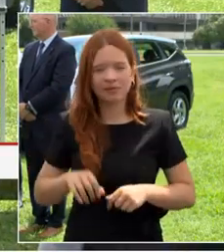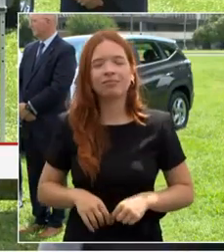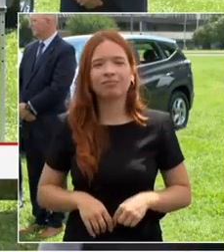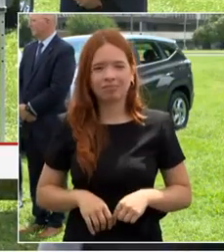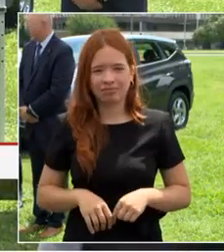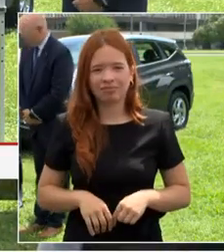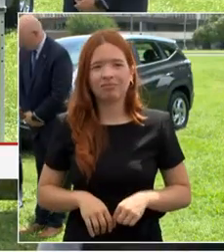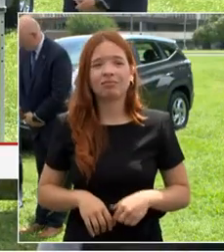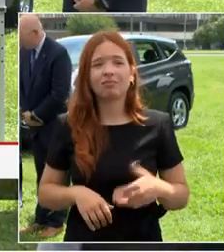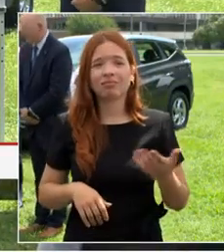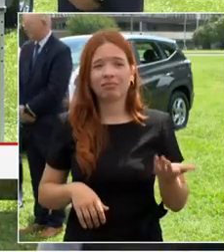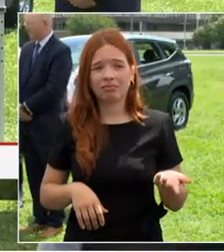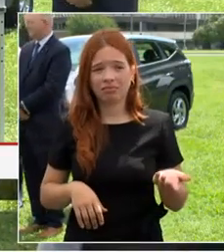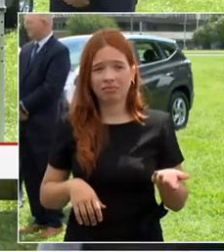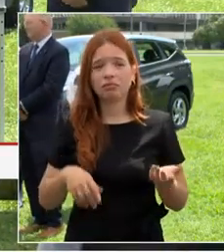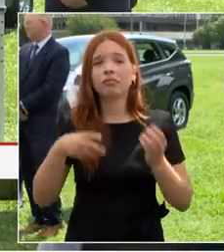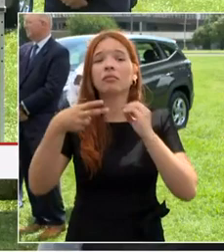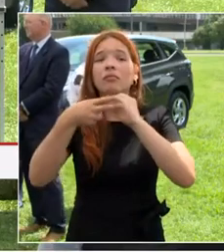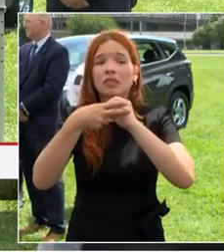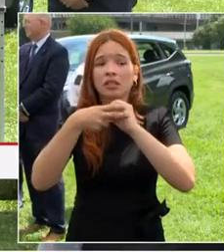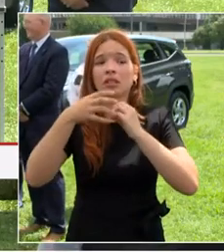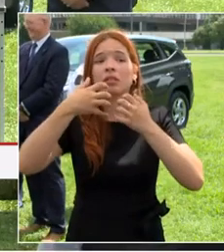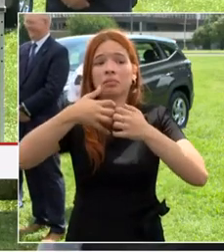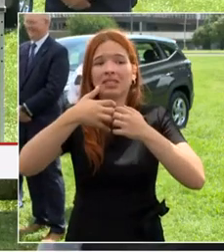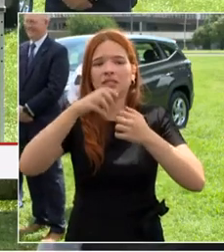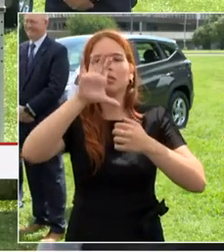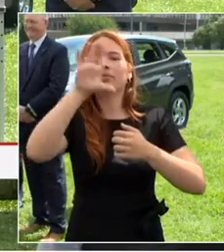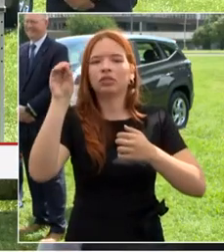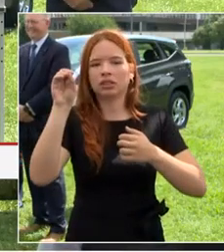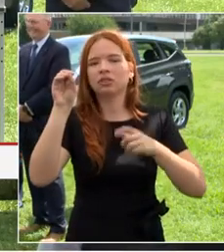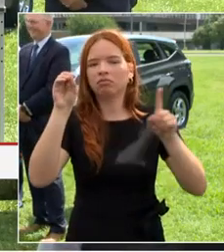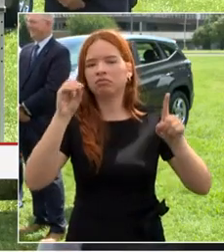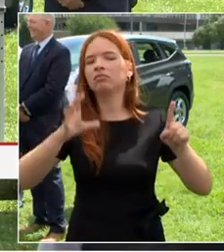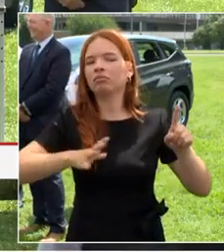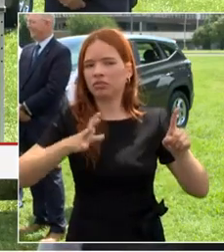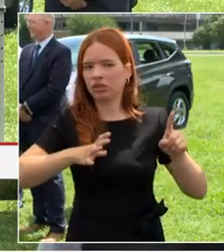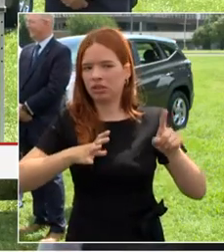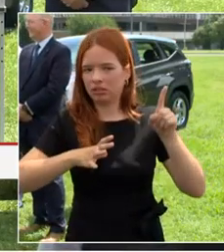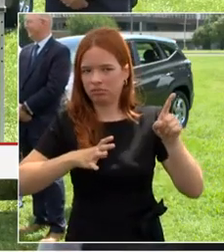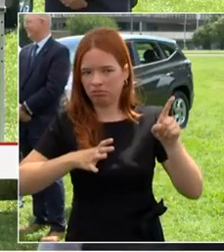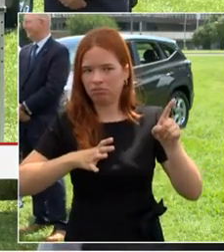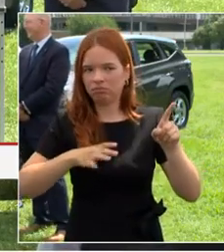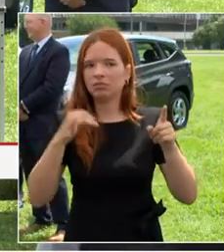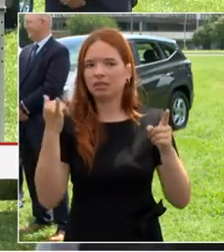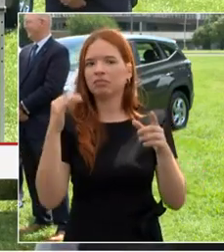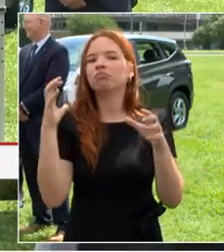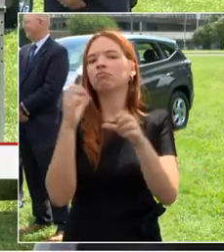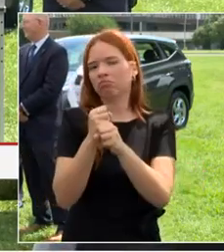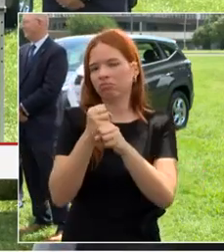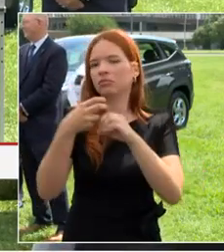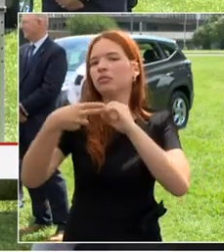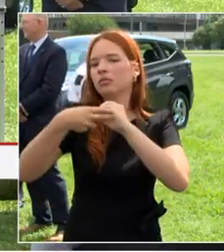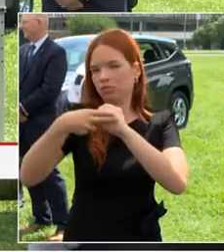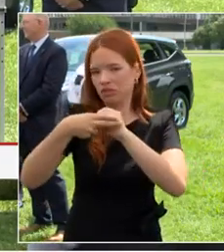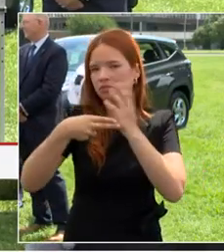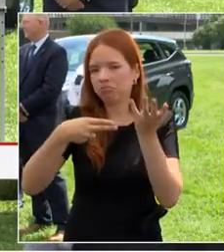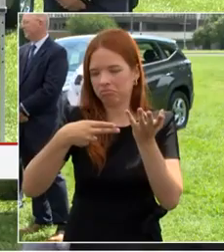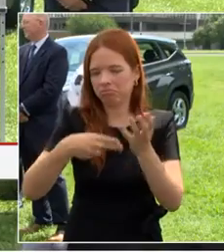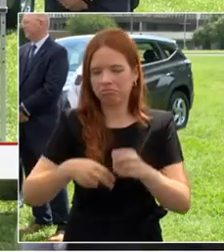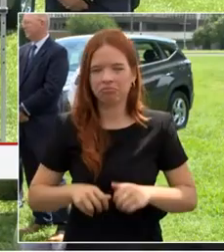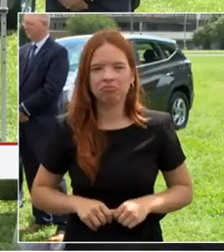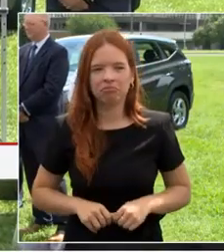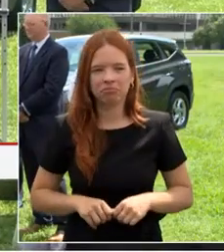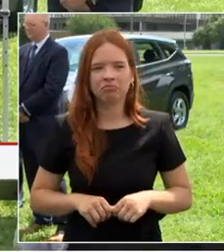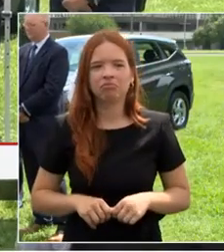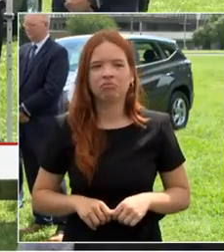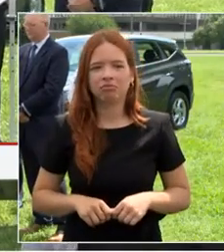Motor Company, right? But we know Hyundai, and Hyundai executives have joined us today to